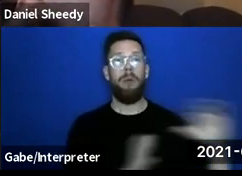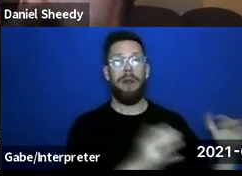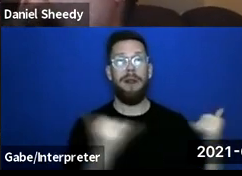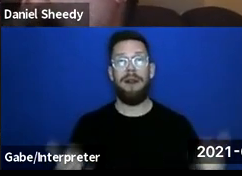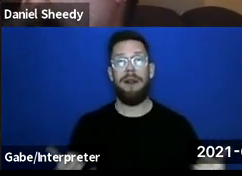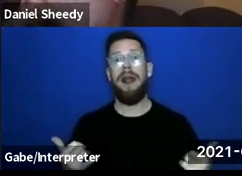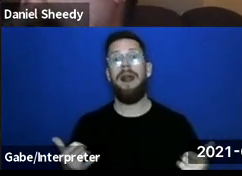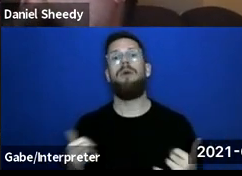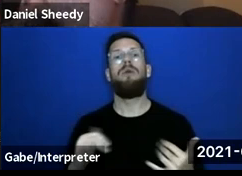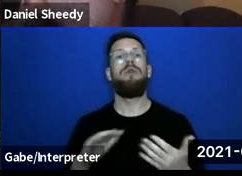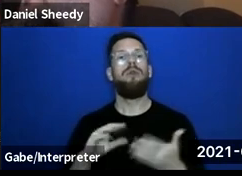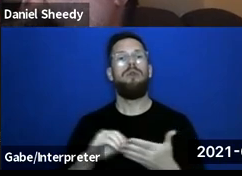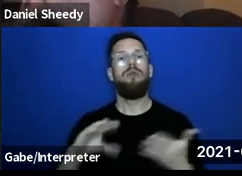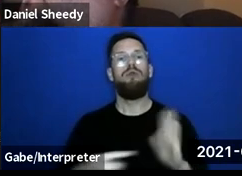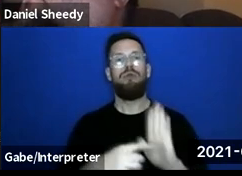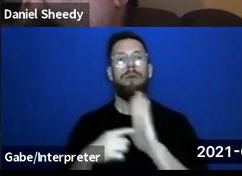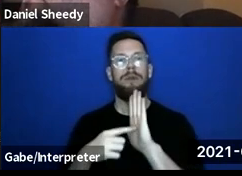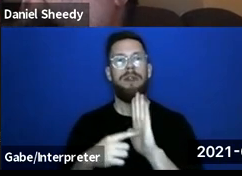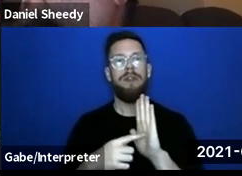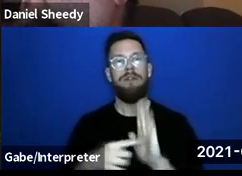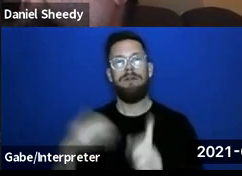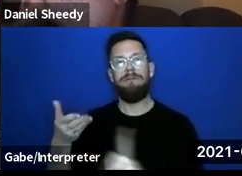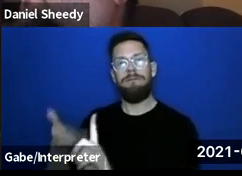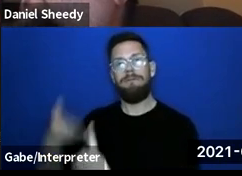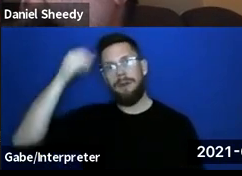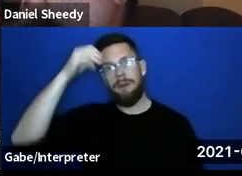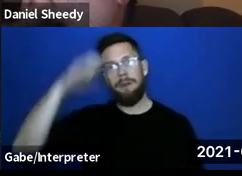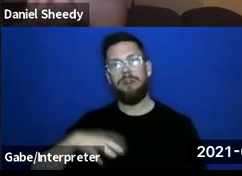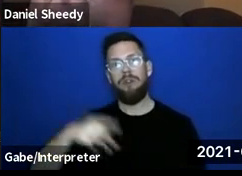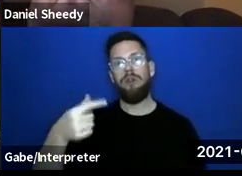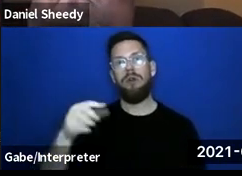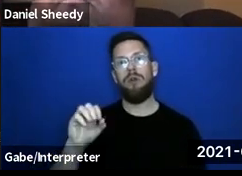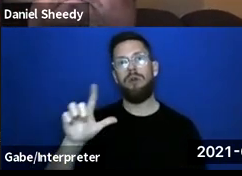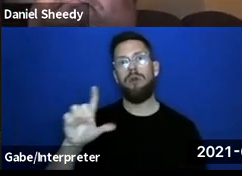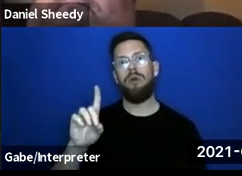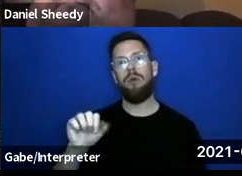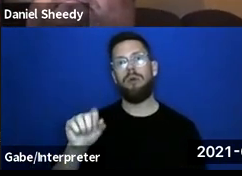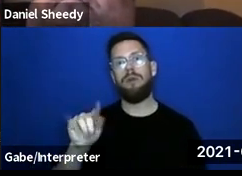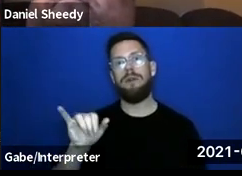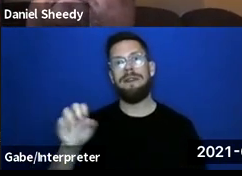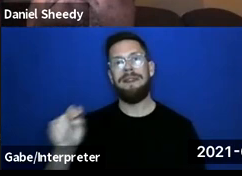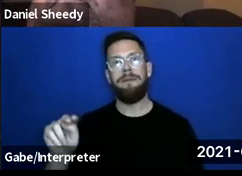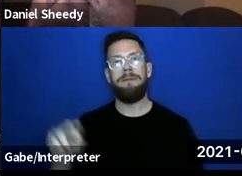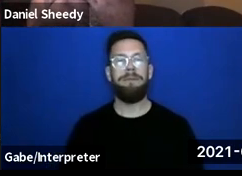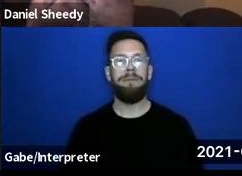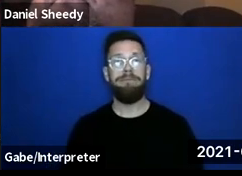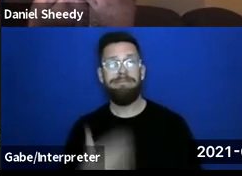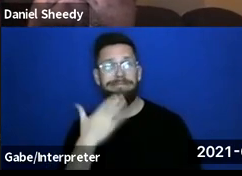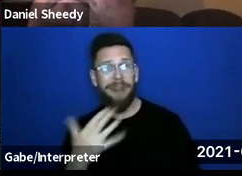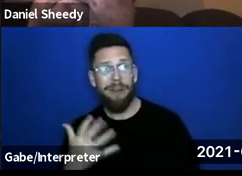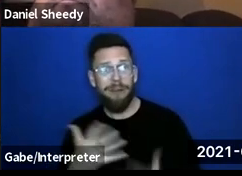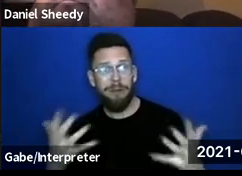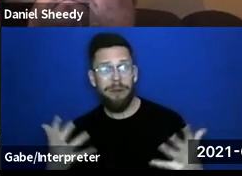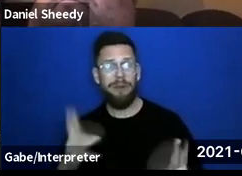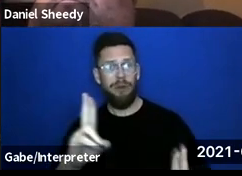student representative. I'm going to turn it over to Mr. Goldstein. Thank you very much. I am honored, and I know Jacob is honored to be here this